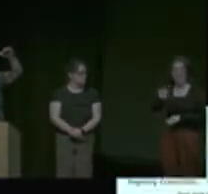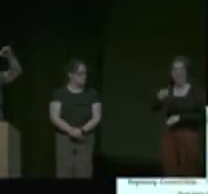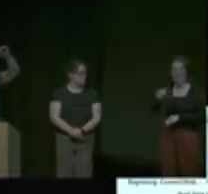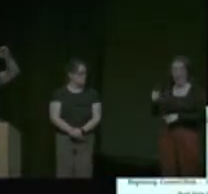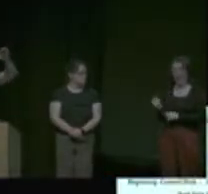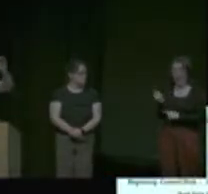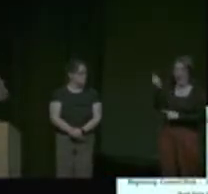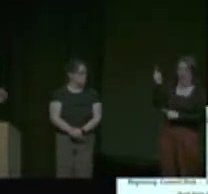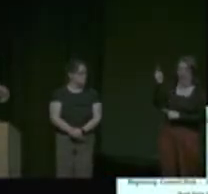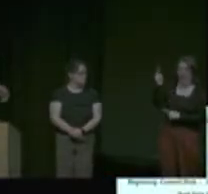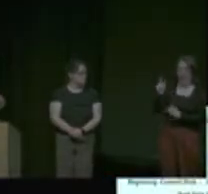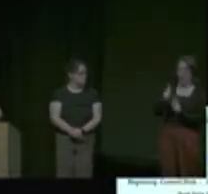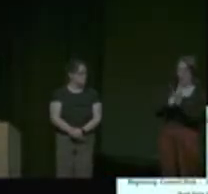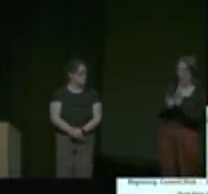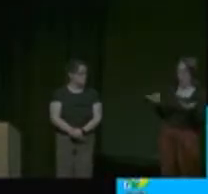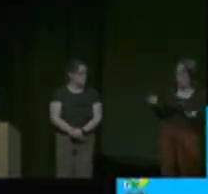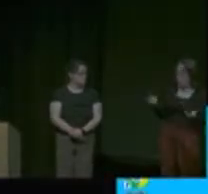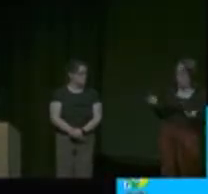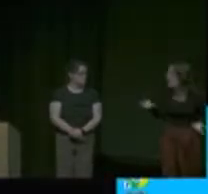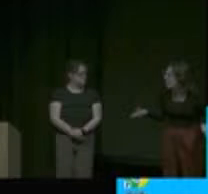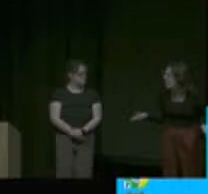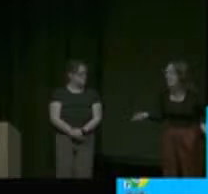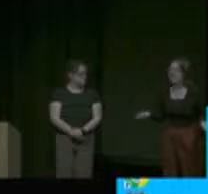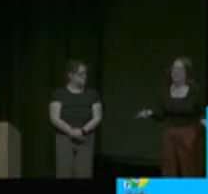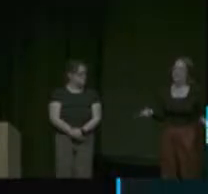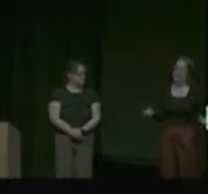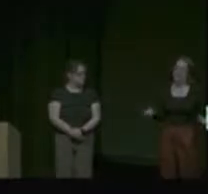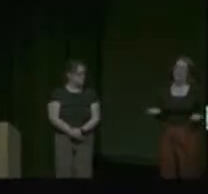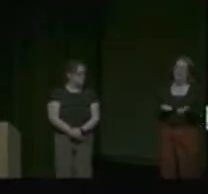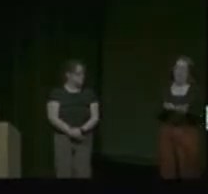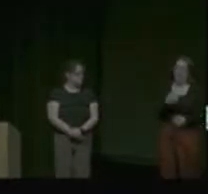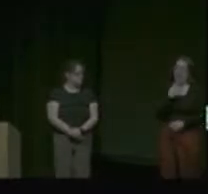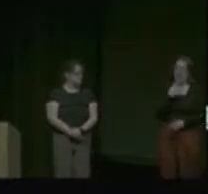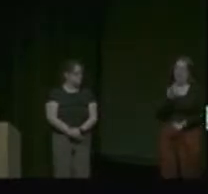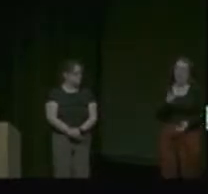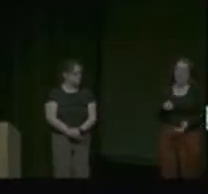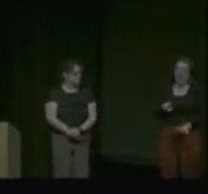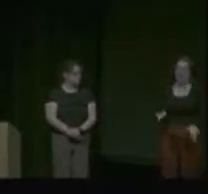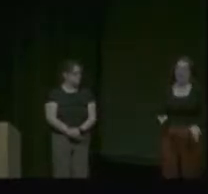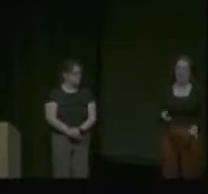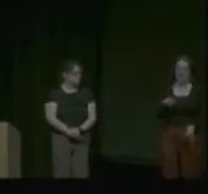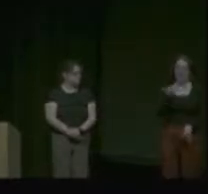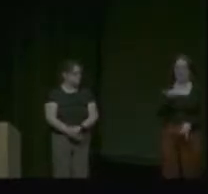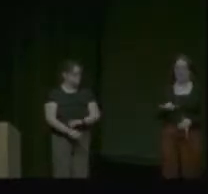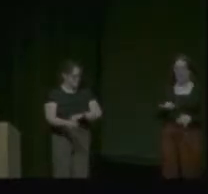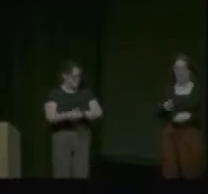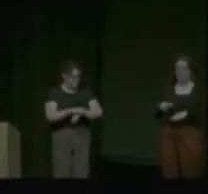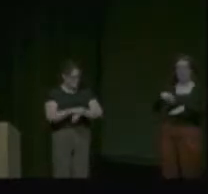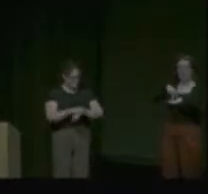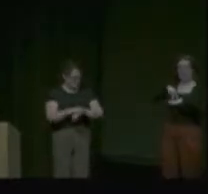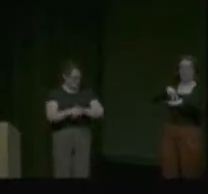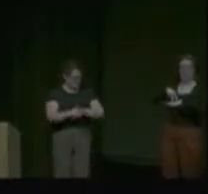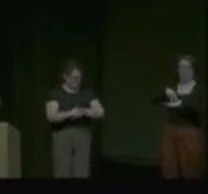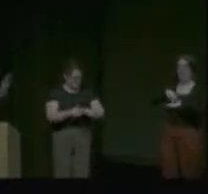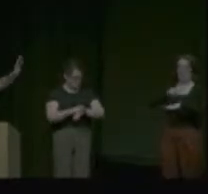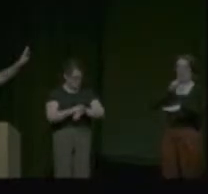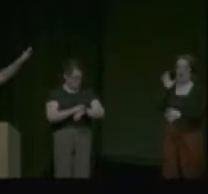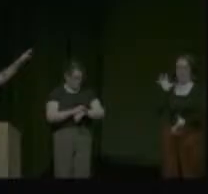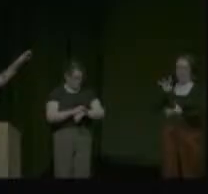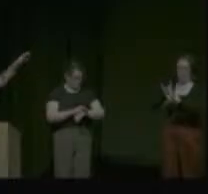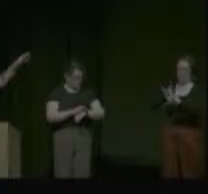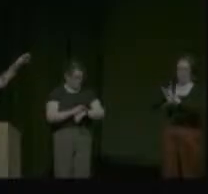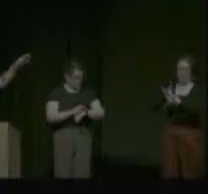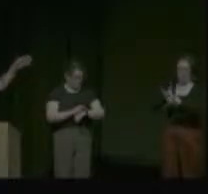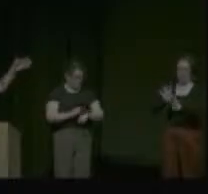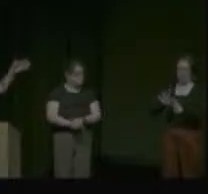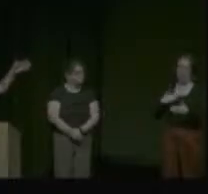what? So, needless to say, for many reasons, that platform will no longer be a part of this, but